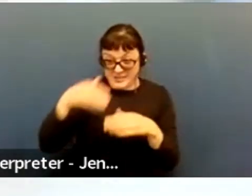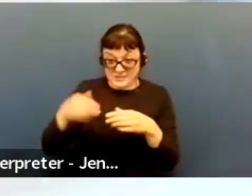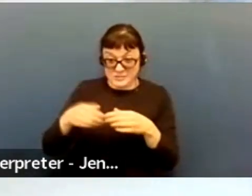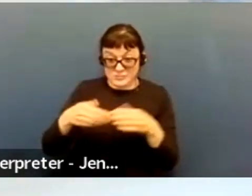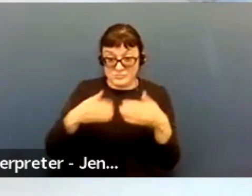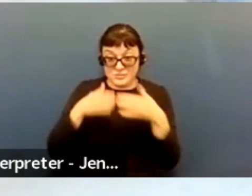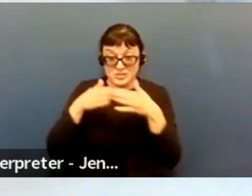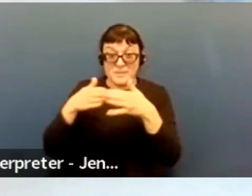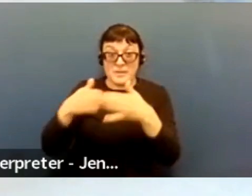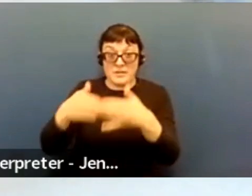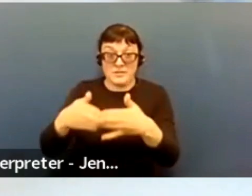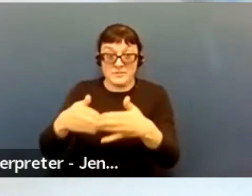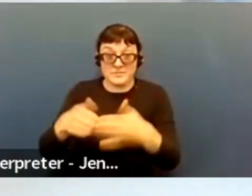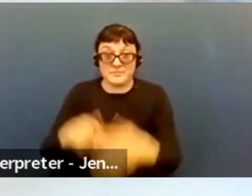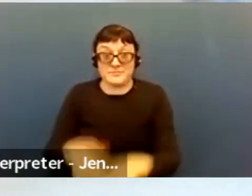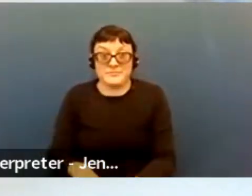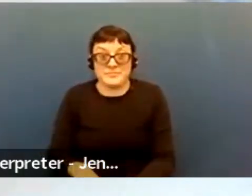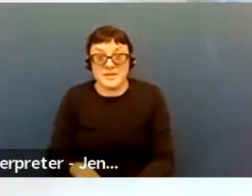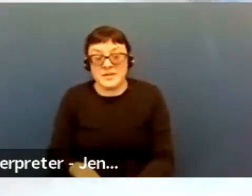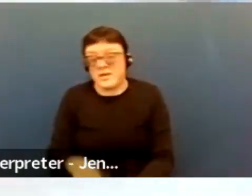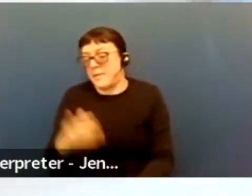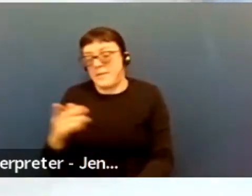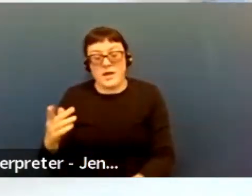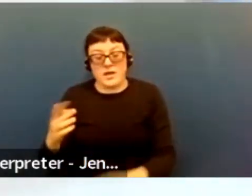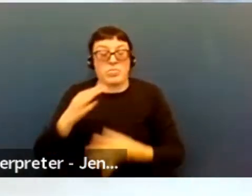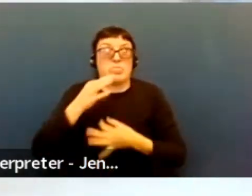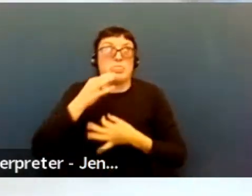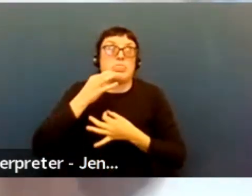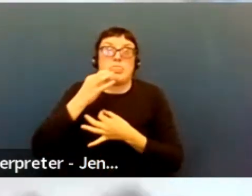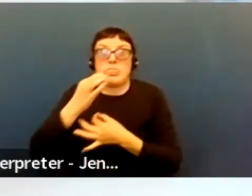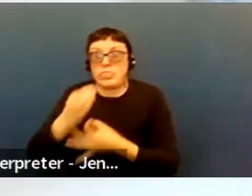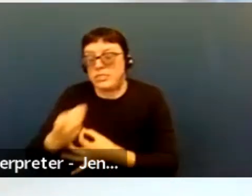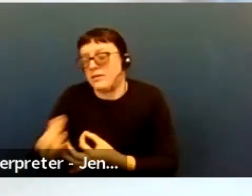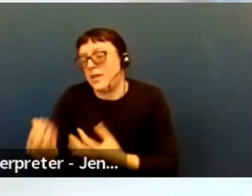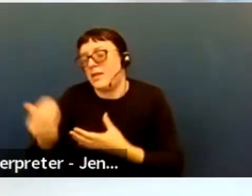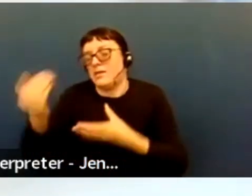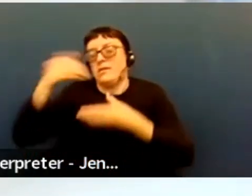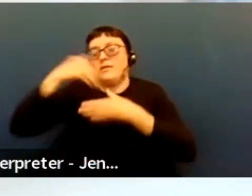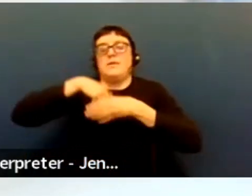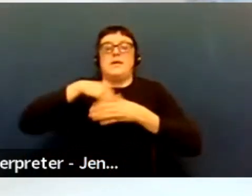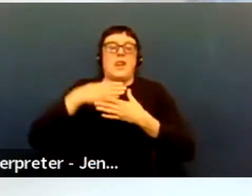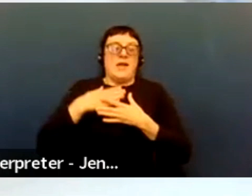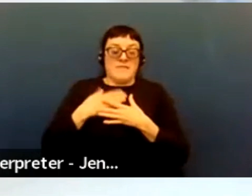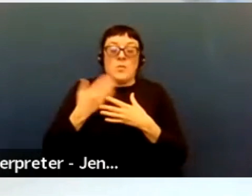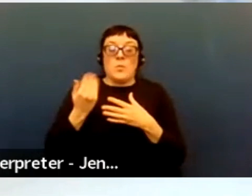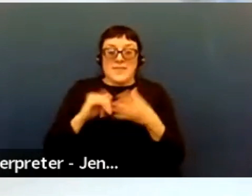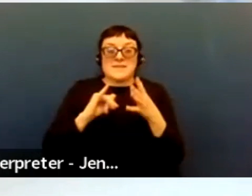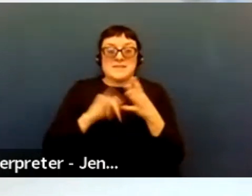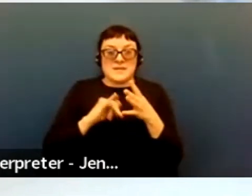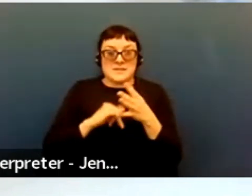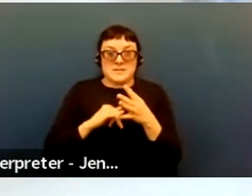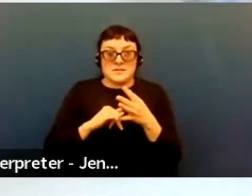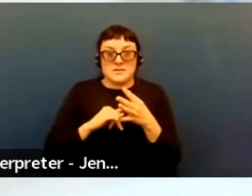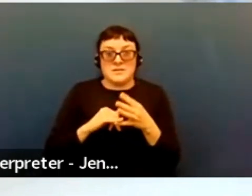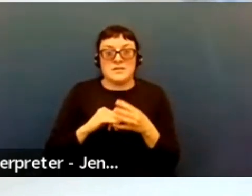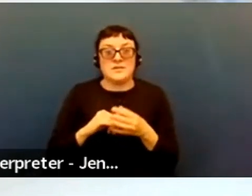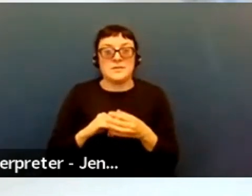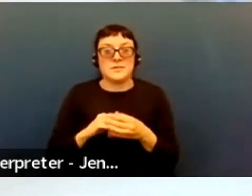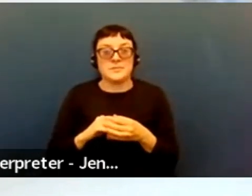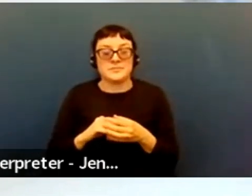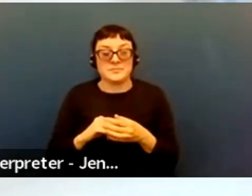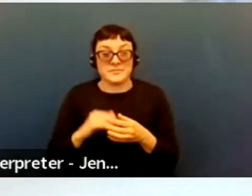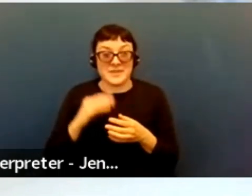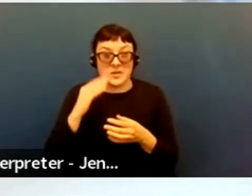different class. He's a ship captain, right? And then this, but he is like falling head over heels with Sebastian. And he's